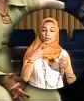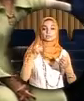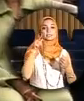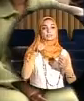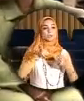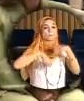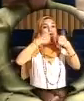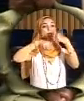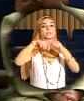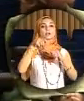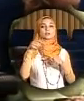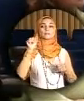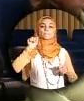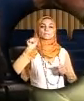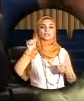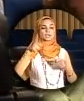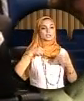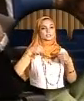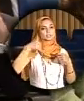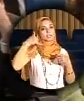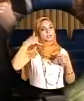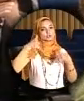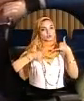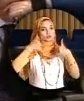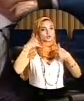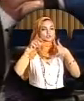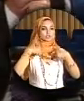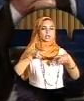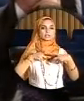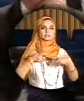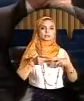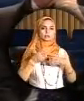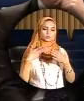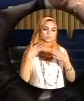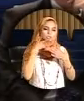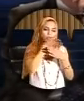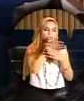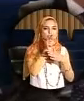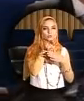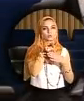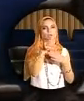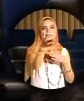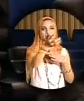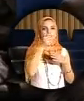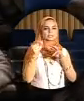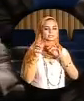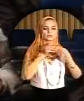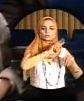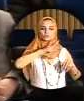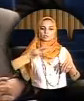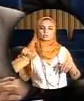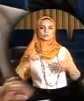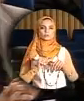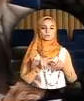introducing accessibility techniques to meet their needs. In this regard, we are proud of our IT clubs that